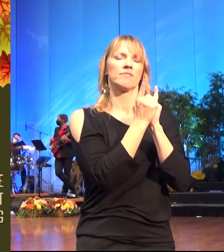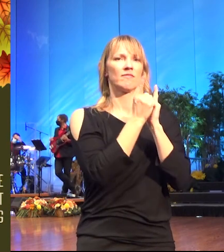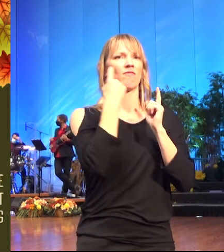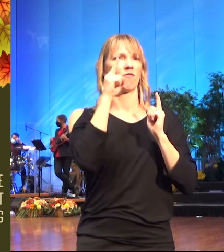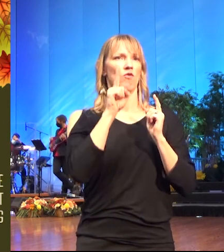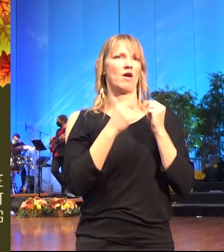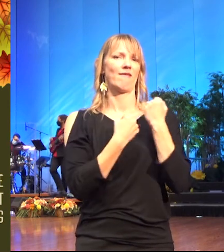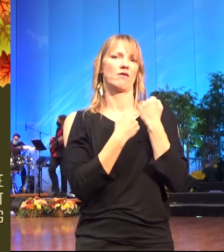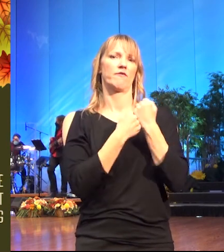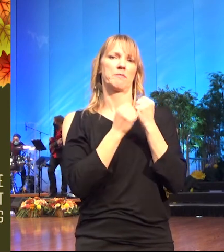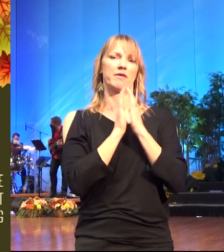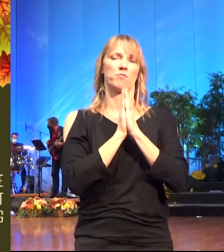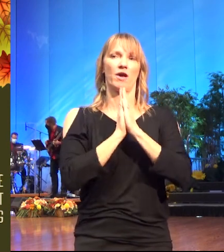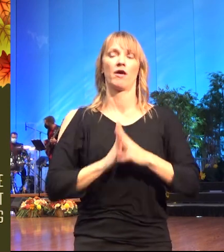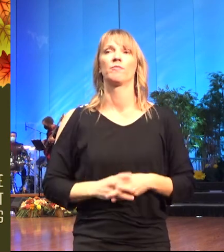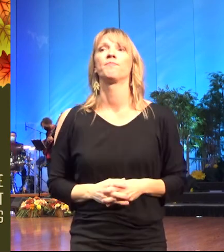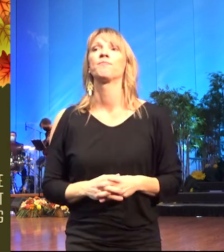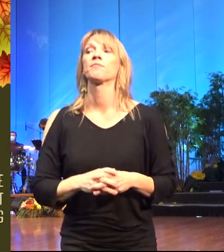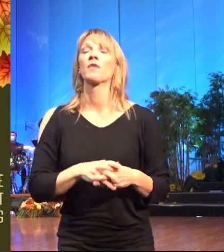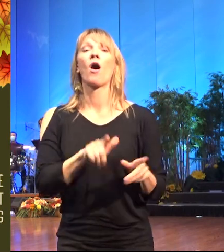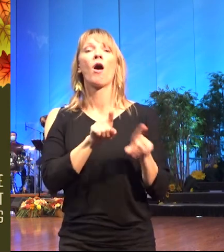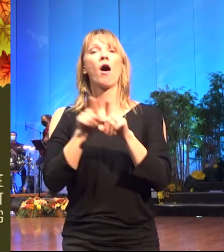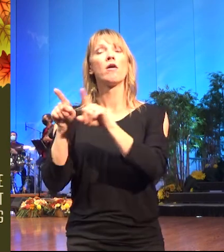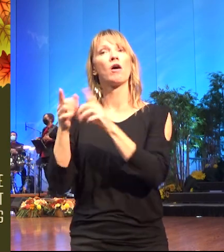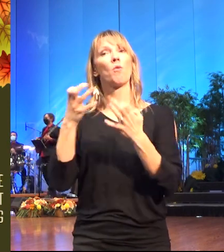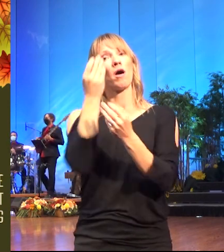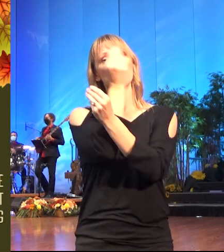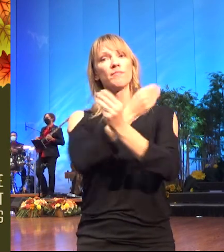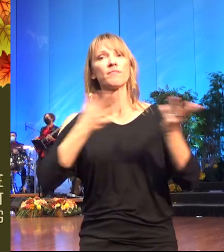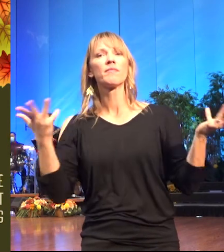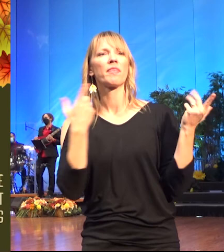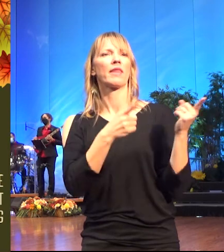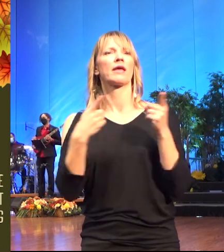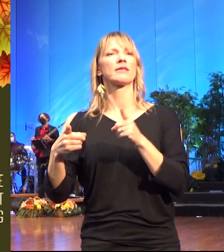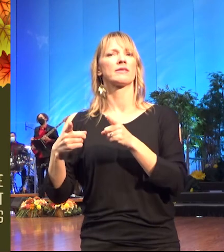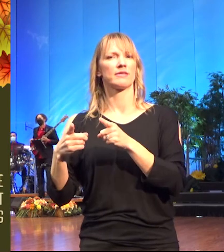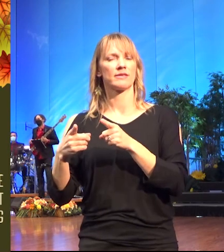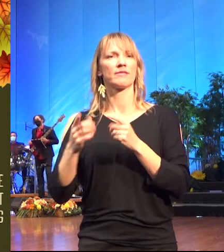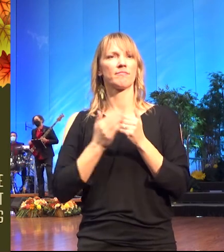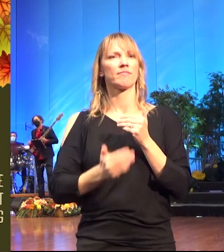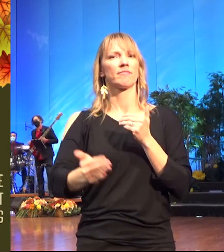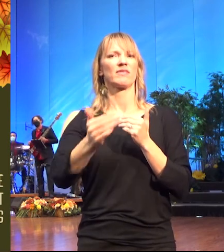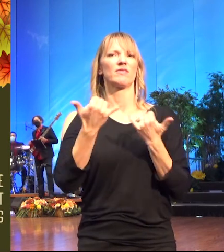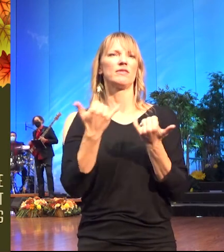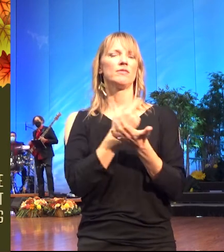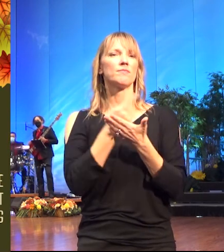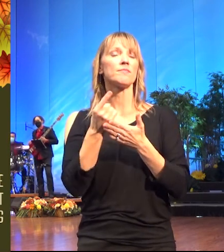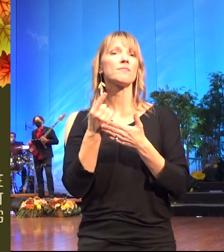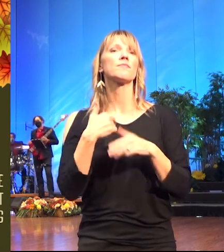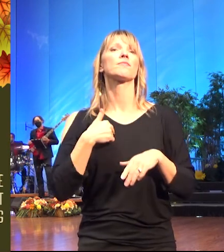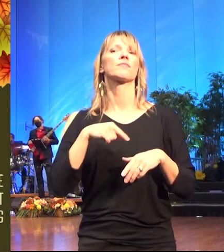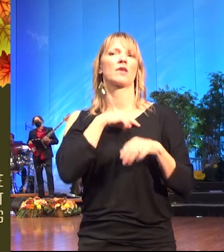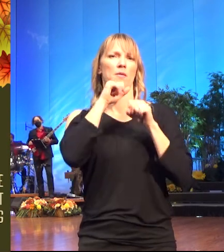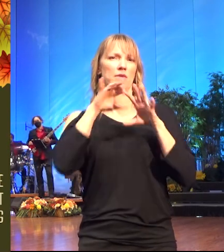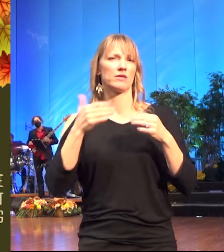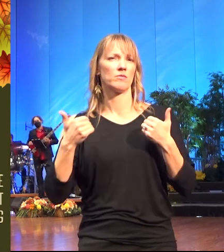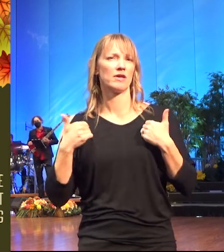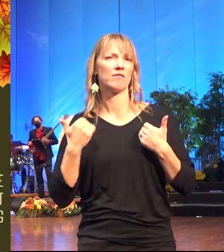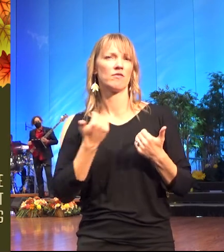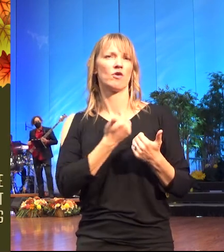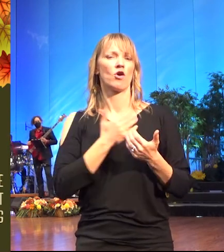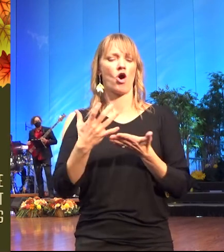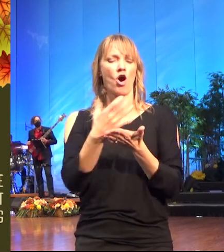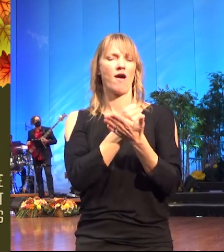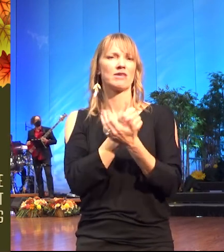food drive ending today. If you'd like to participate in dropping some food off right after service, you can do so over in the community center. Thank you to all of you who